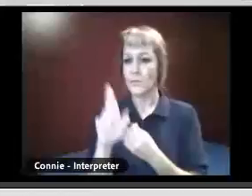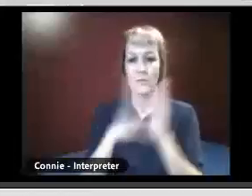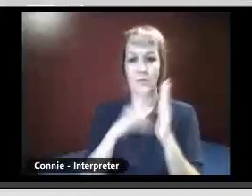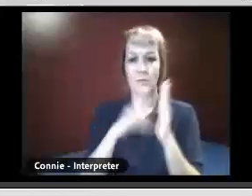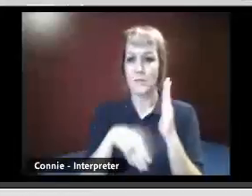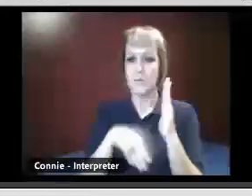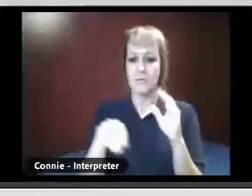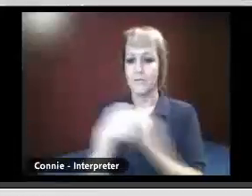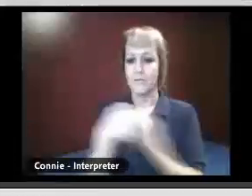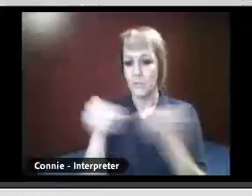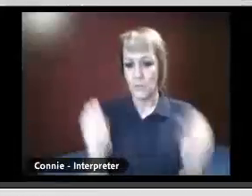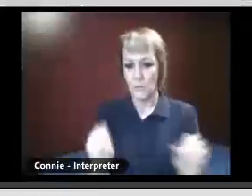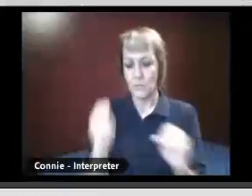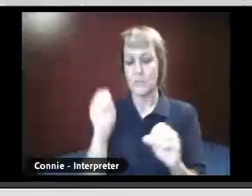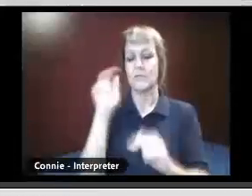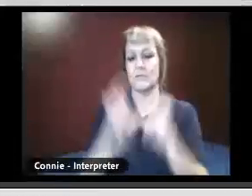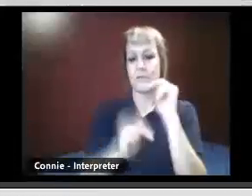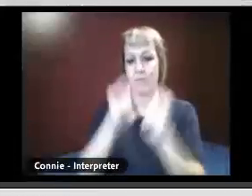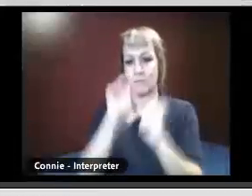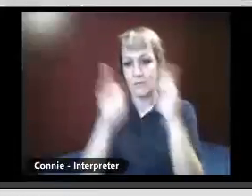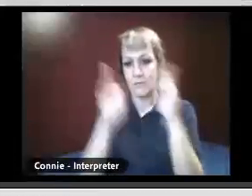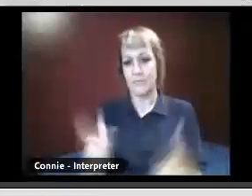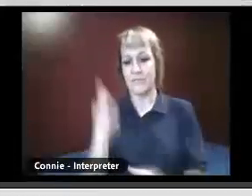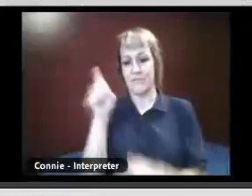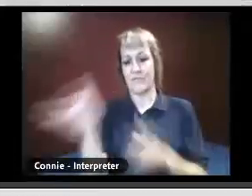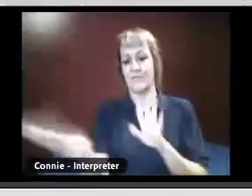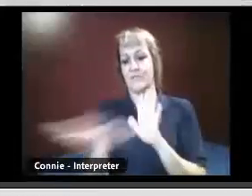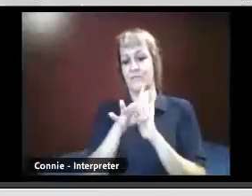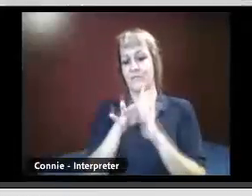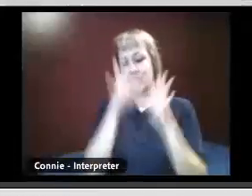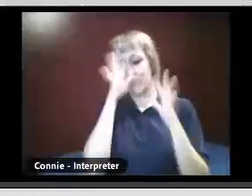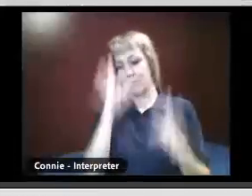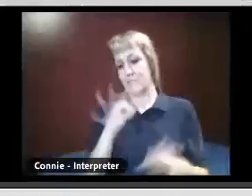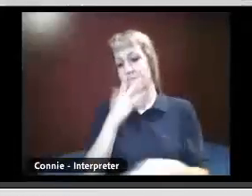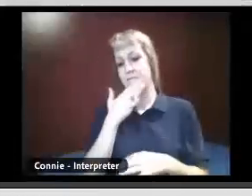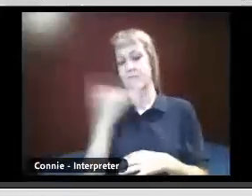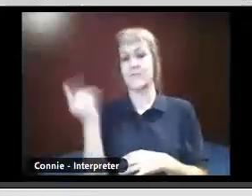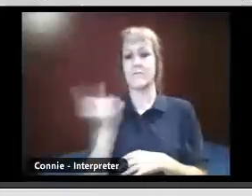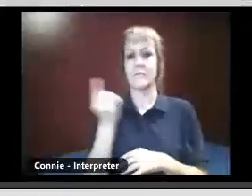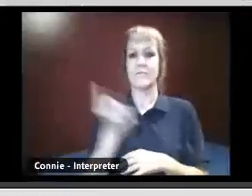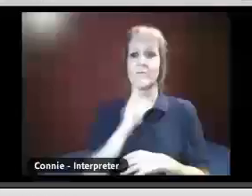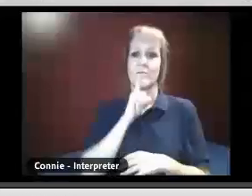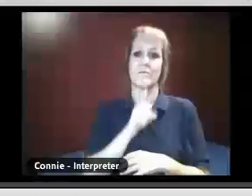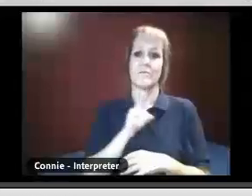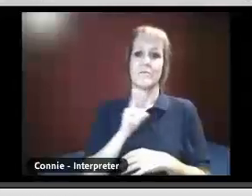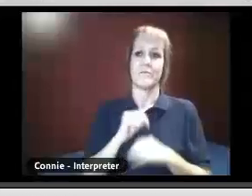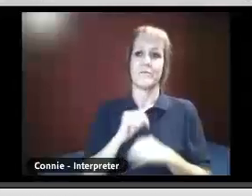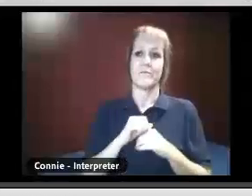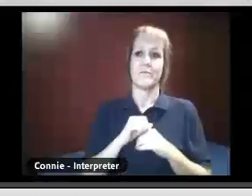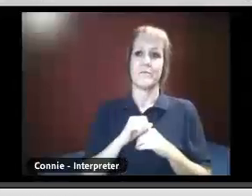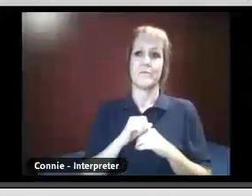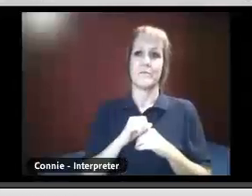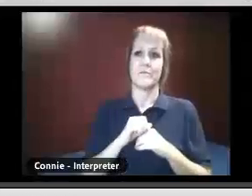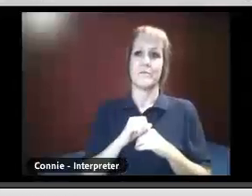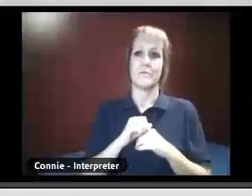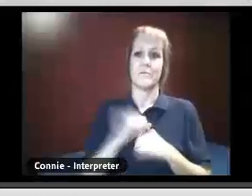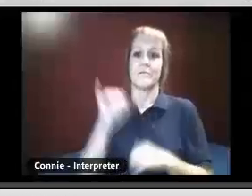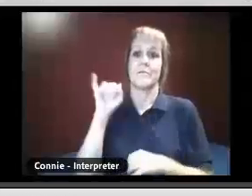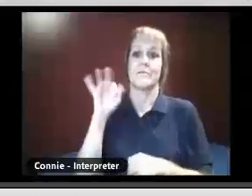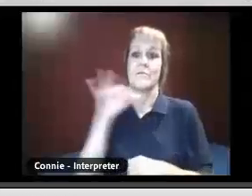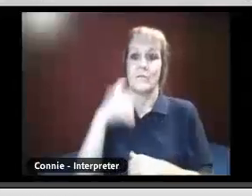you're on the committee to pick the color, and somebody is going to just, I don't know, they're just going to die if they don't